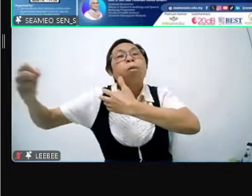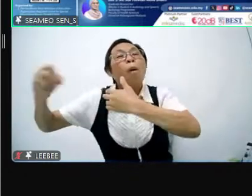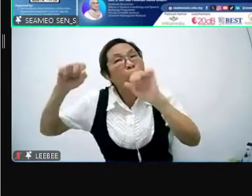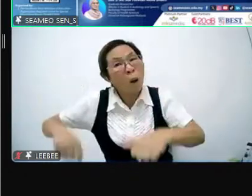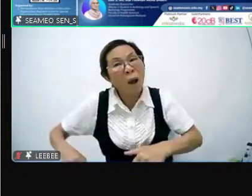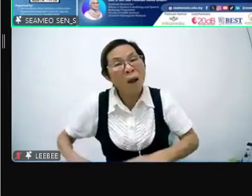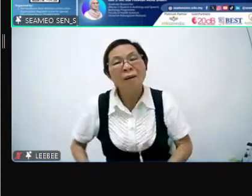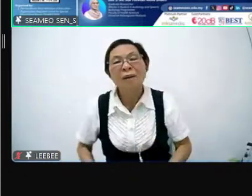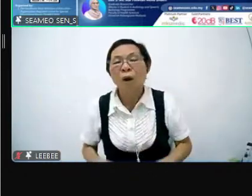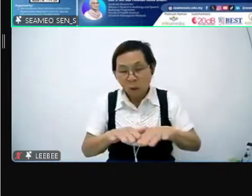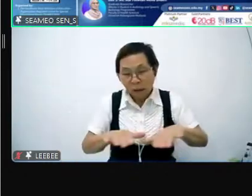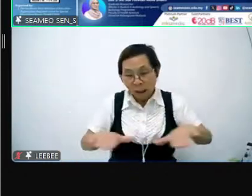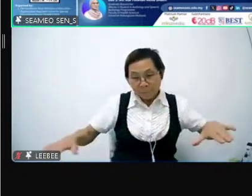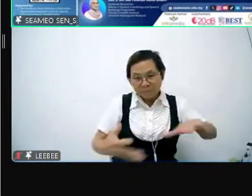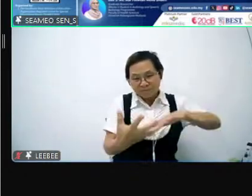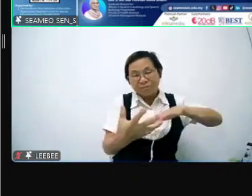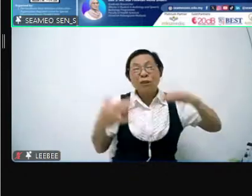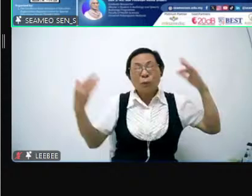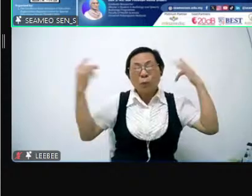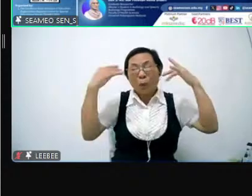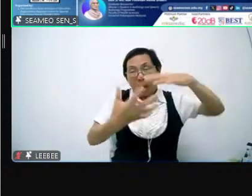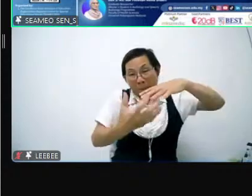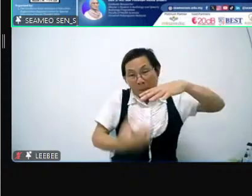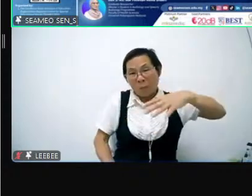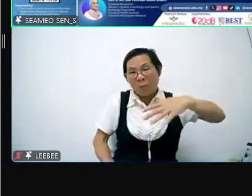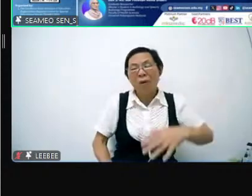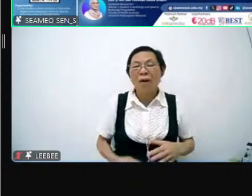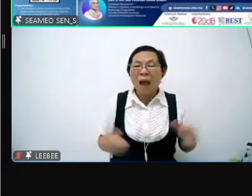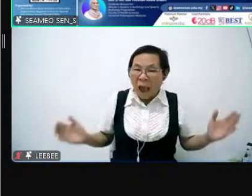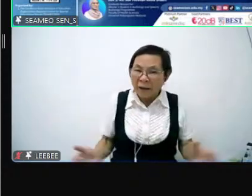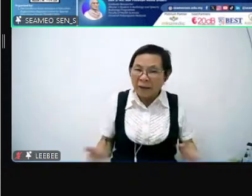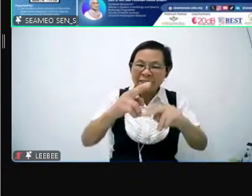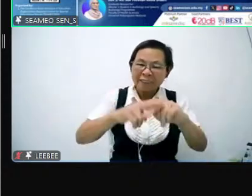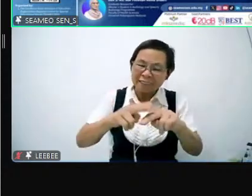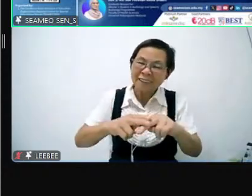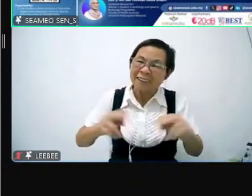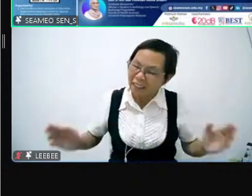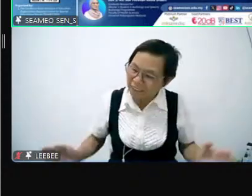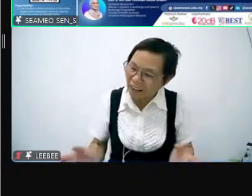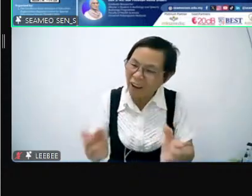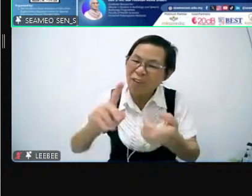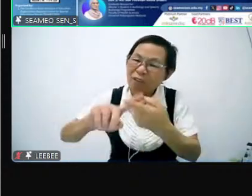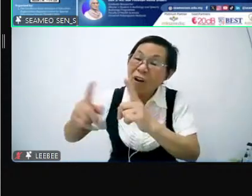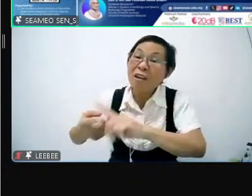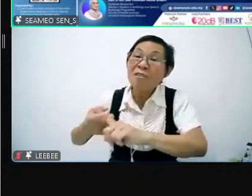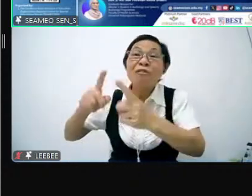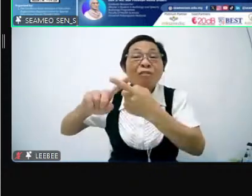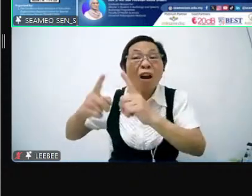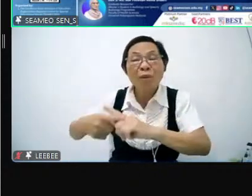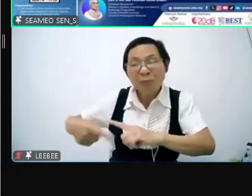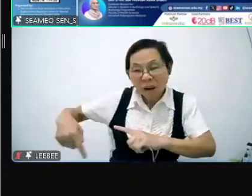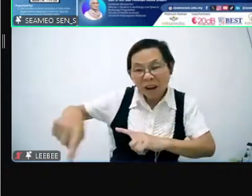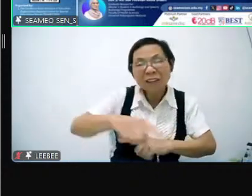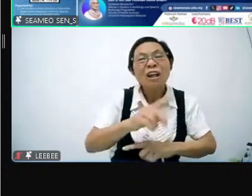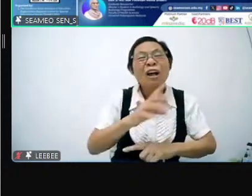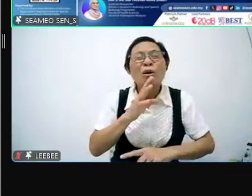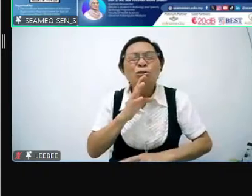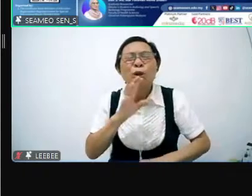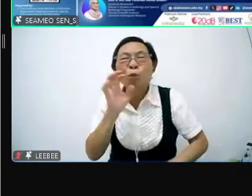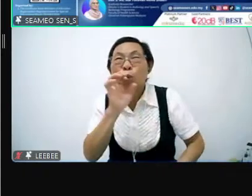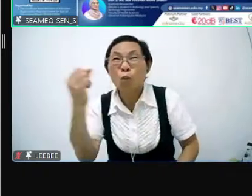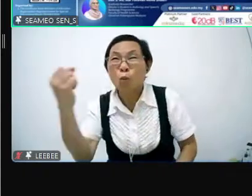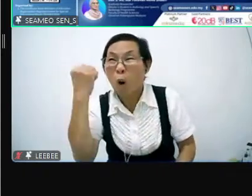Fourth, encourage peer support and seating adjustment. So encourage their peers to speak more to them and